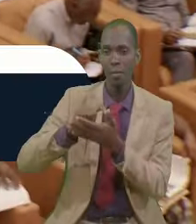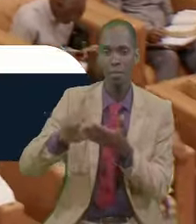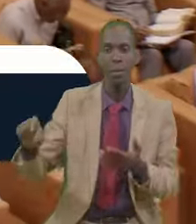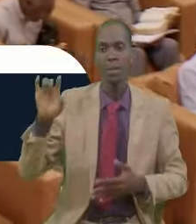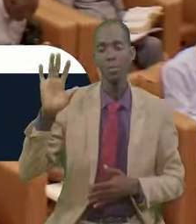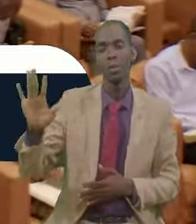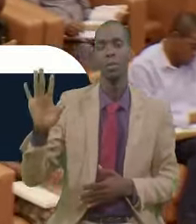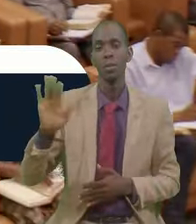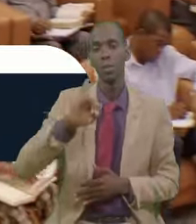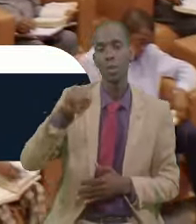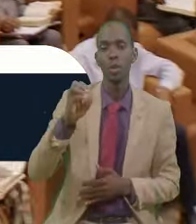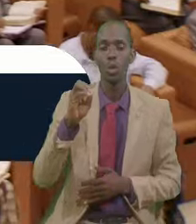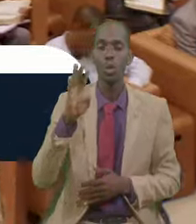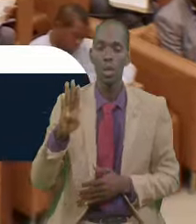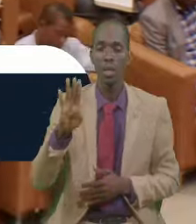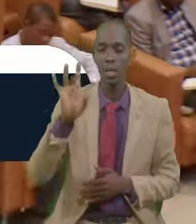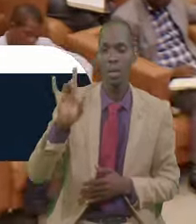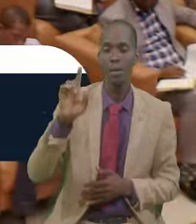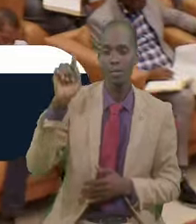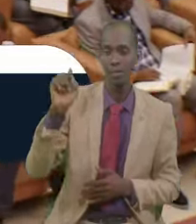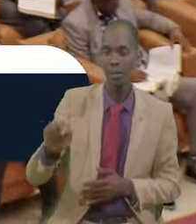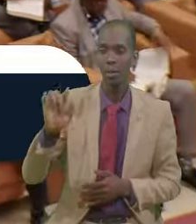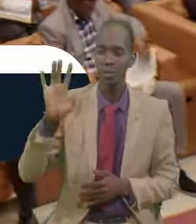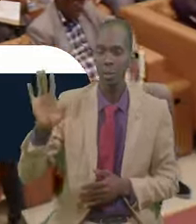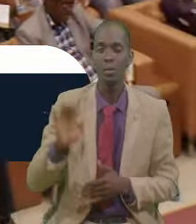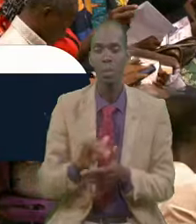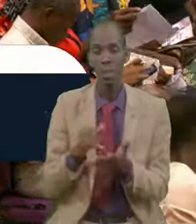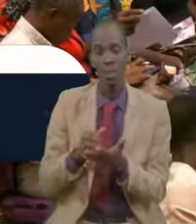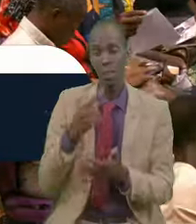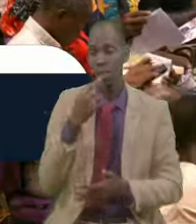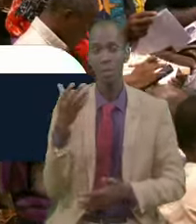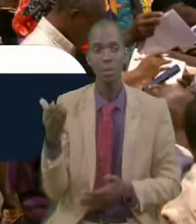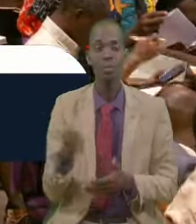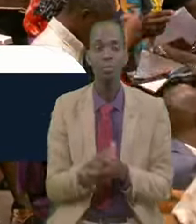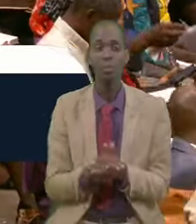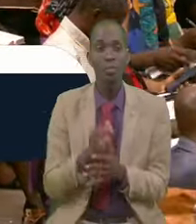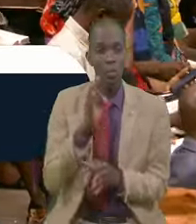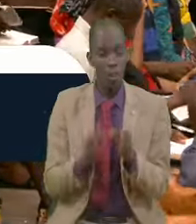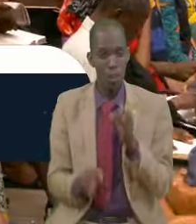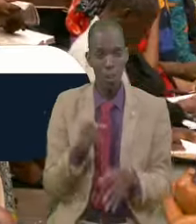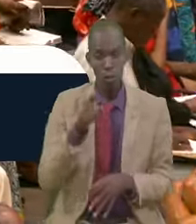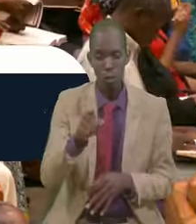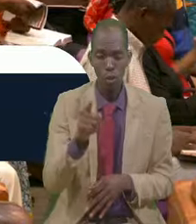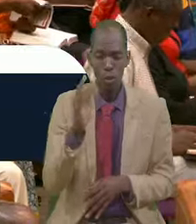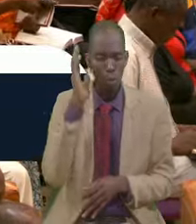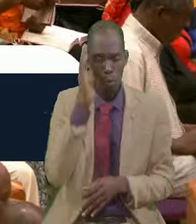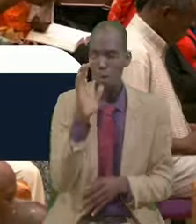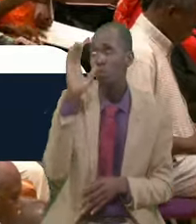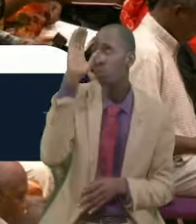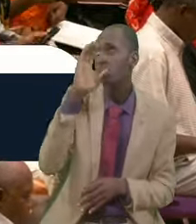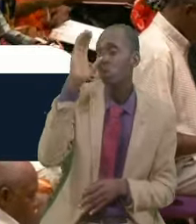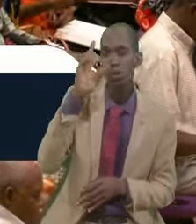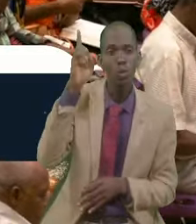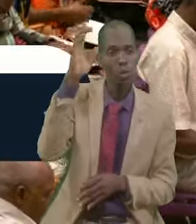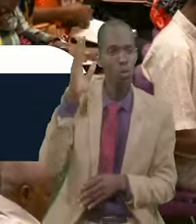from verse 5. Job chapter 8, reading from verse 5, it says, if thou wouldest seek God